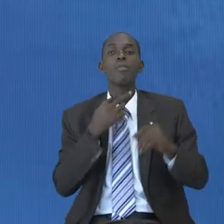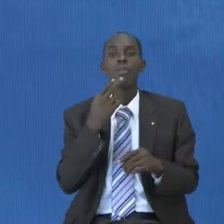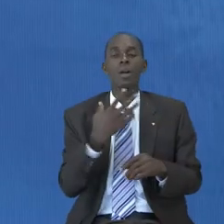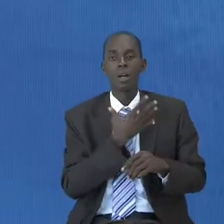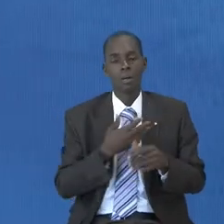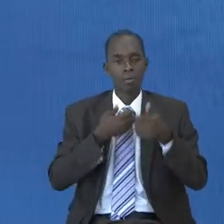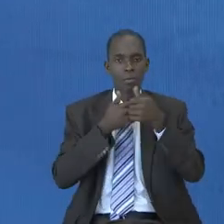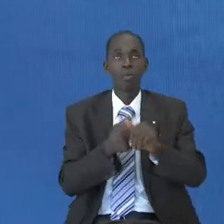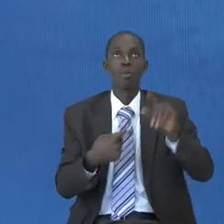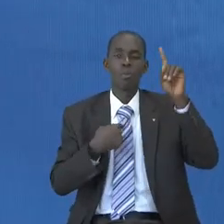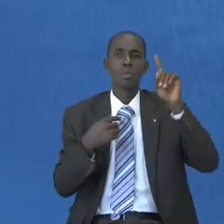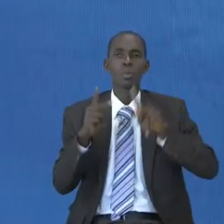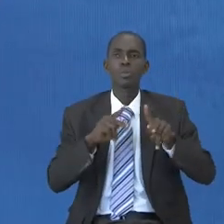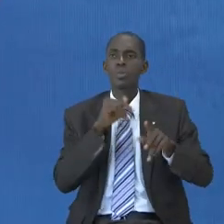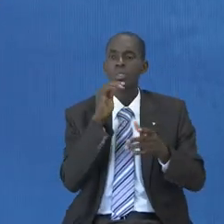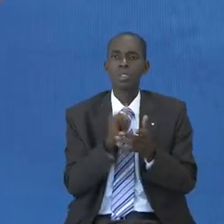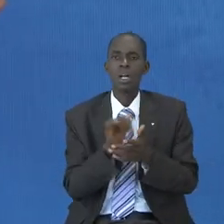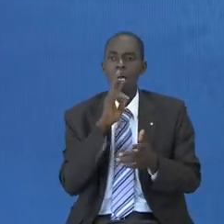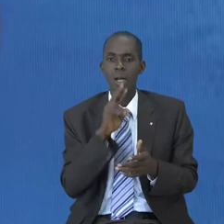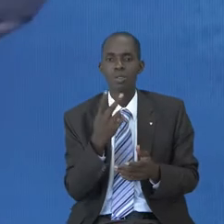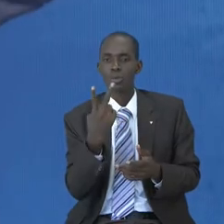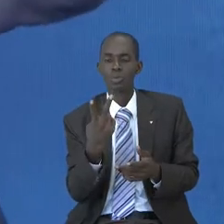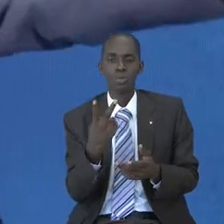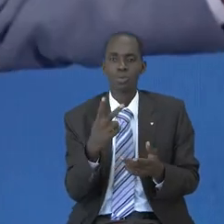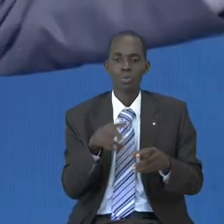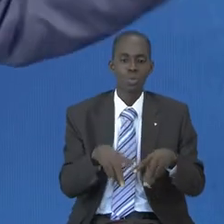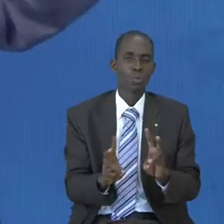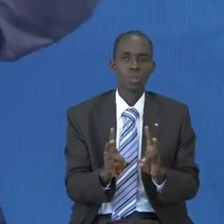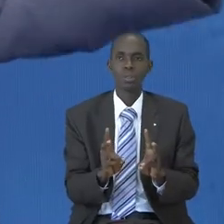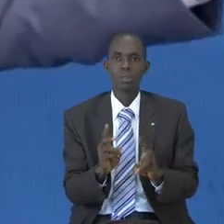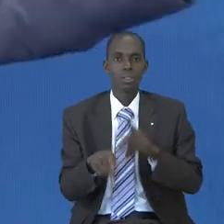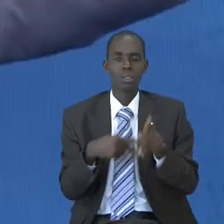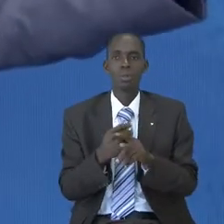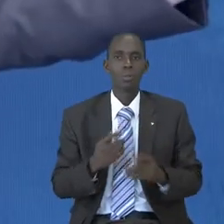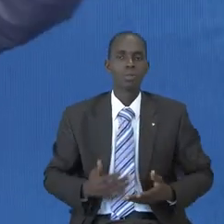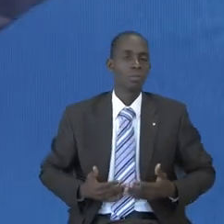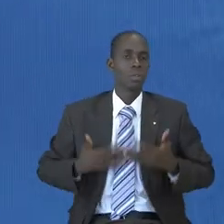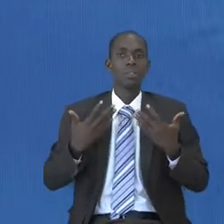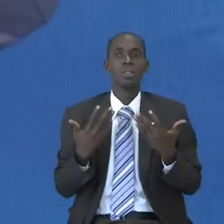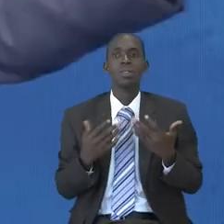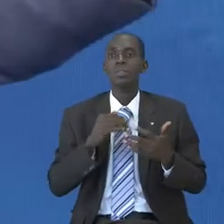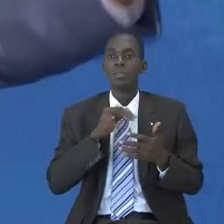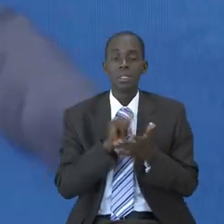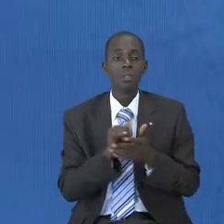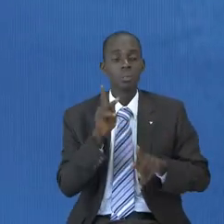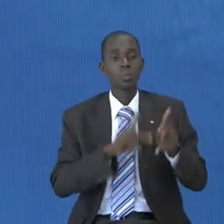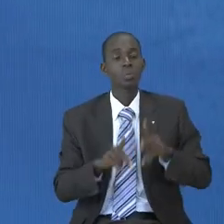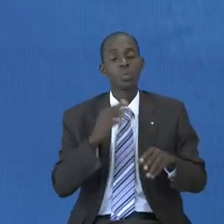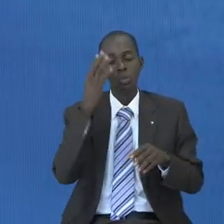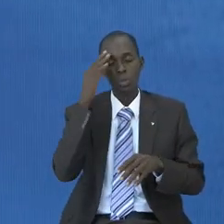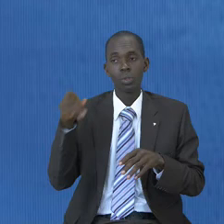standards in a way they behave in the church, another way very different and dirty